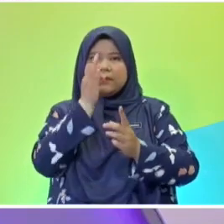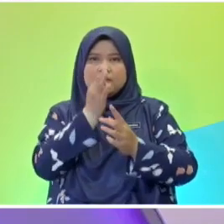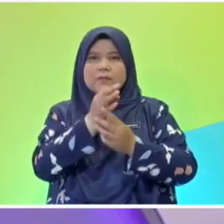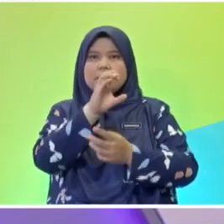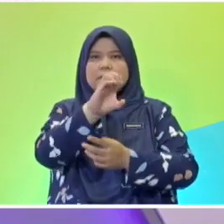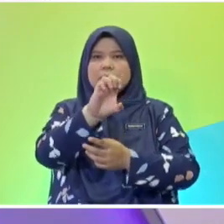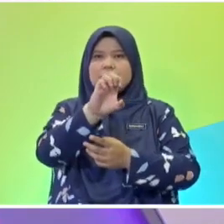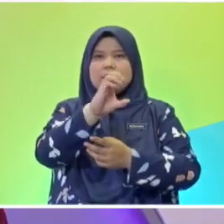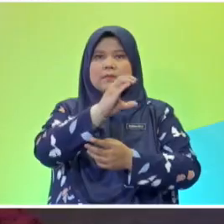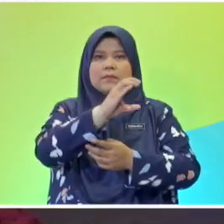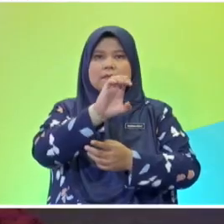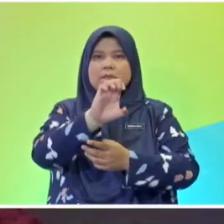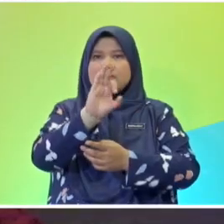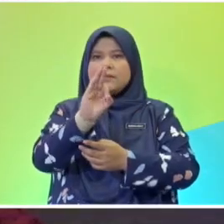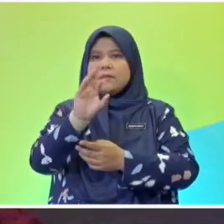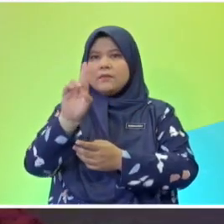CEFR. Ah, all right.